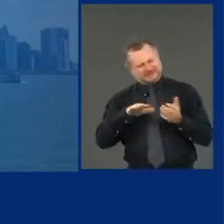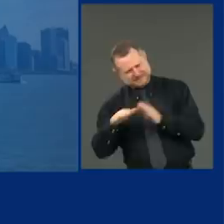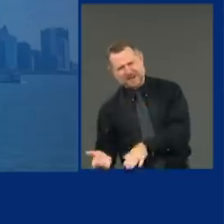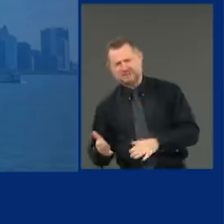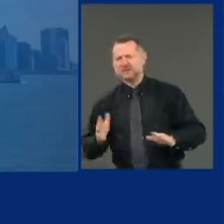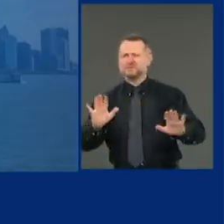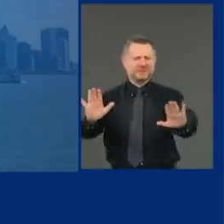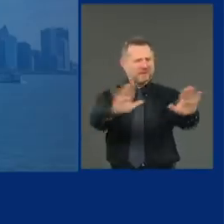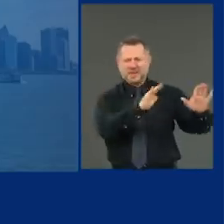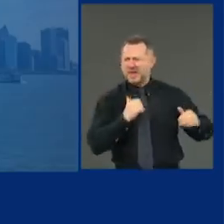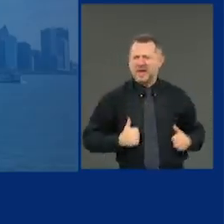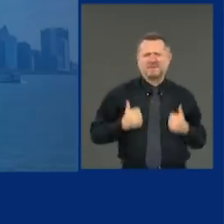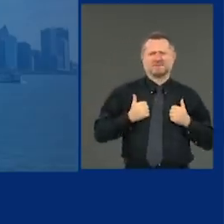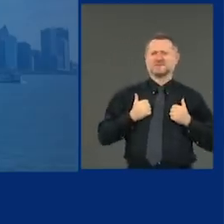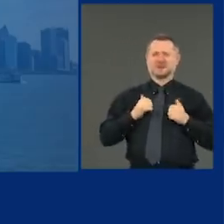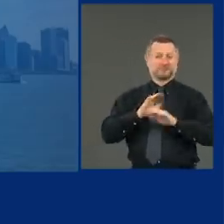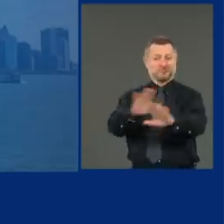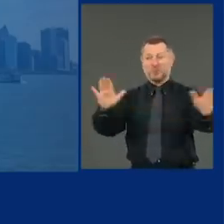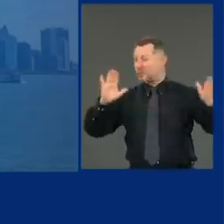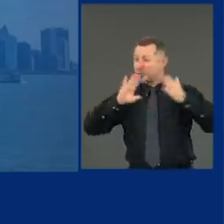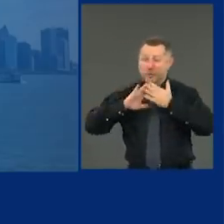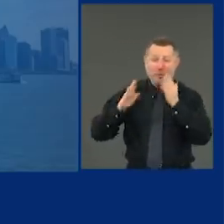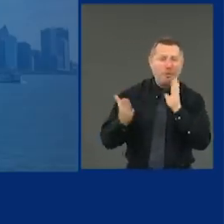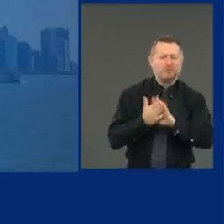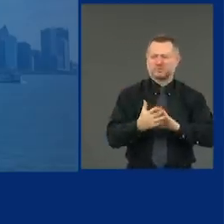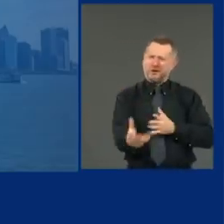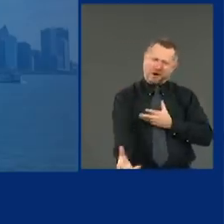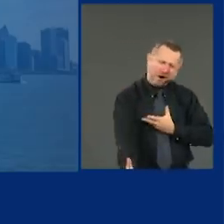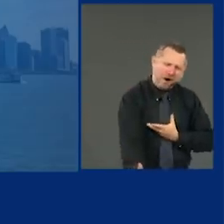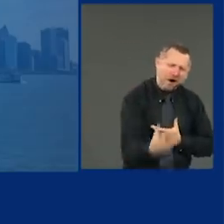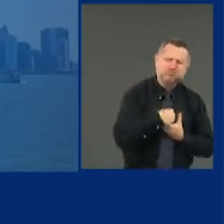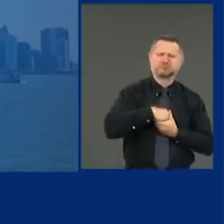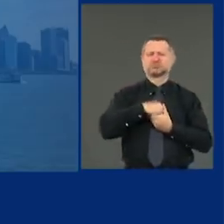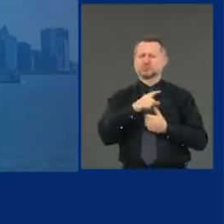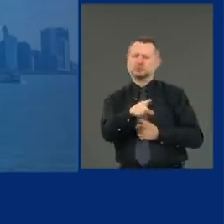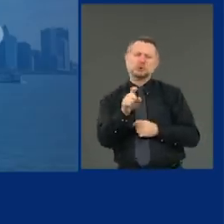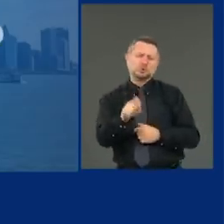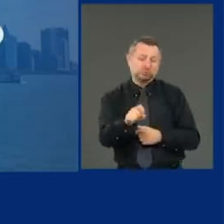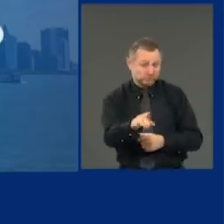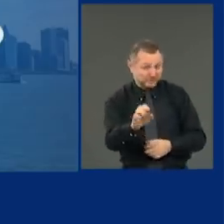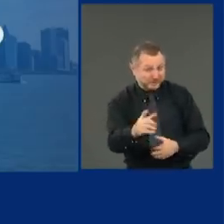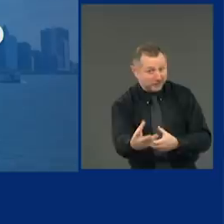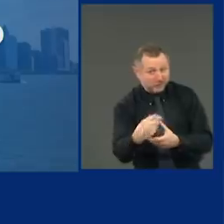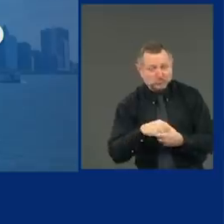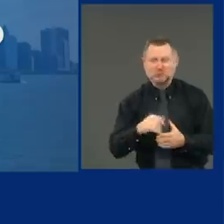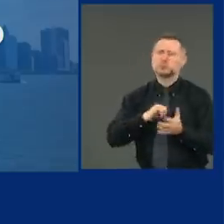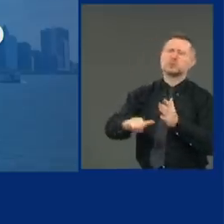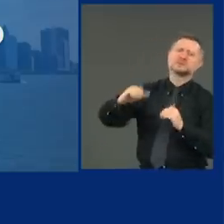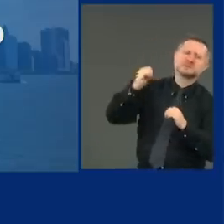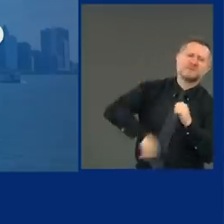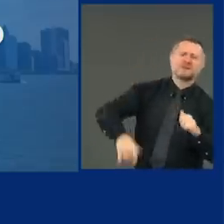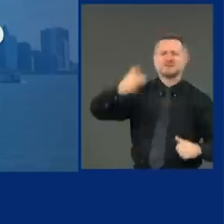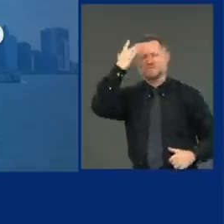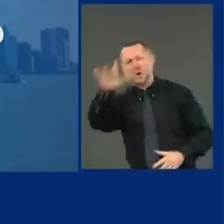their community. And they're engaged, and they should be, because they are New York tough, smart, united, disciplined, and loving.